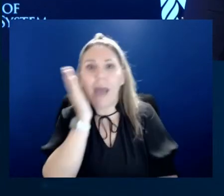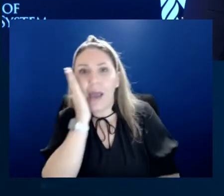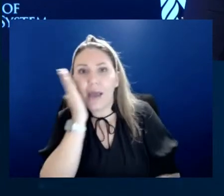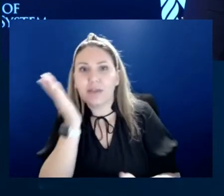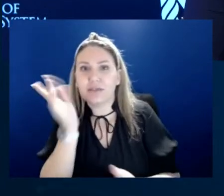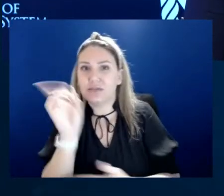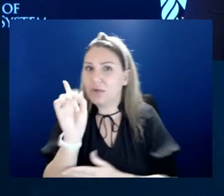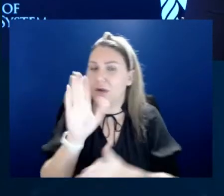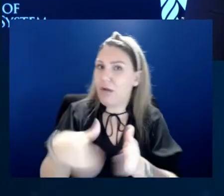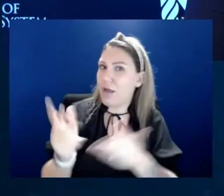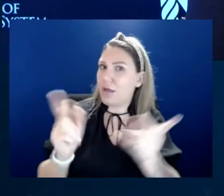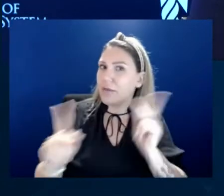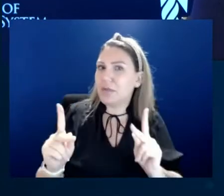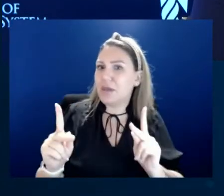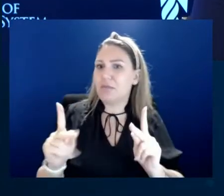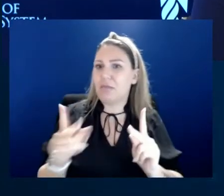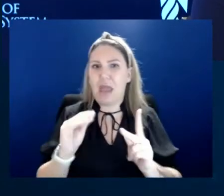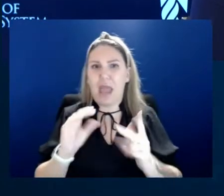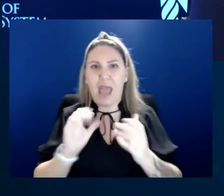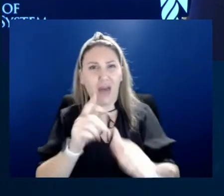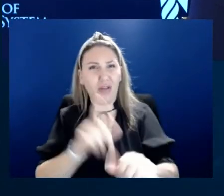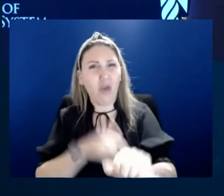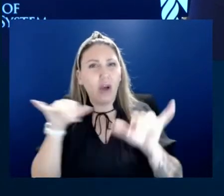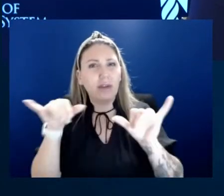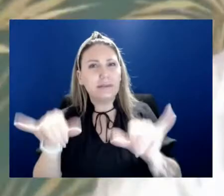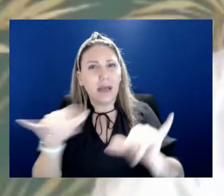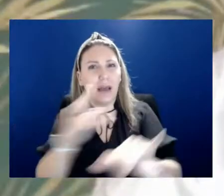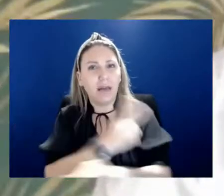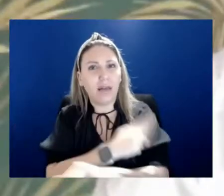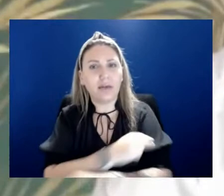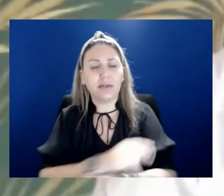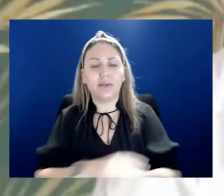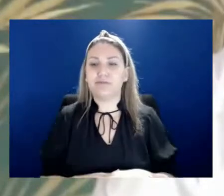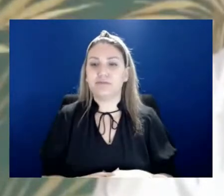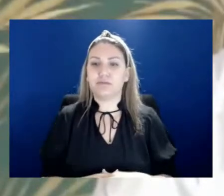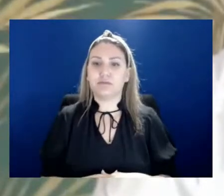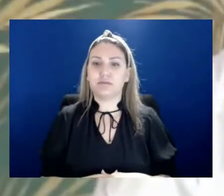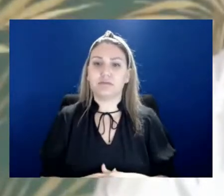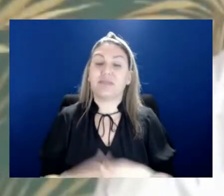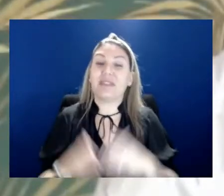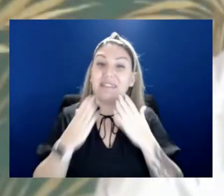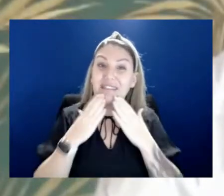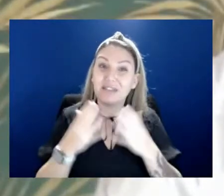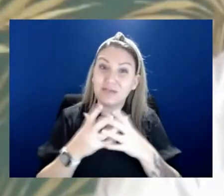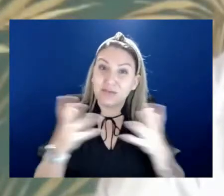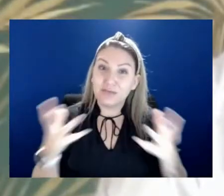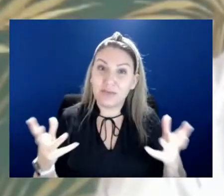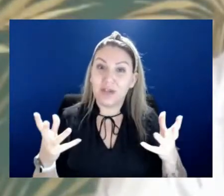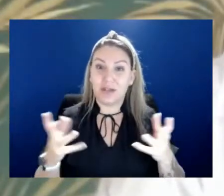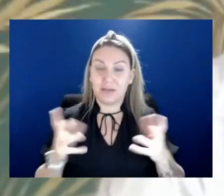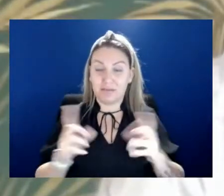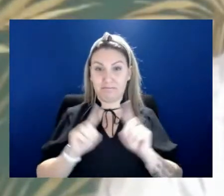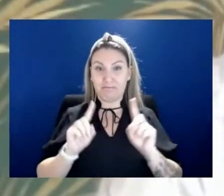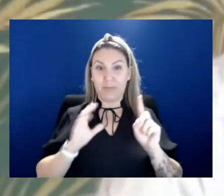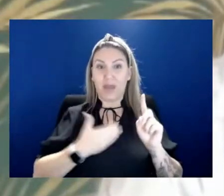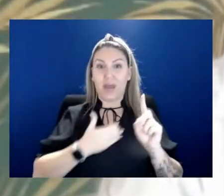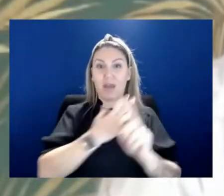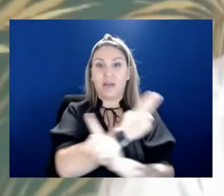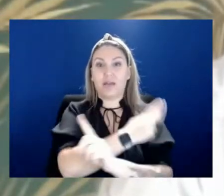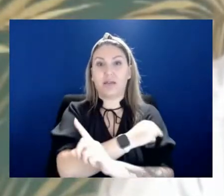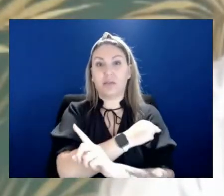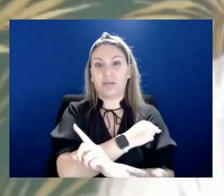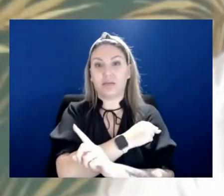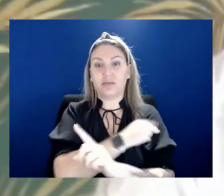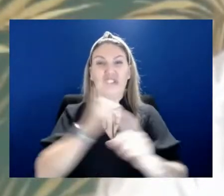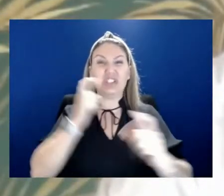and how long are they staying? Thank you very much, but our hospital is huge.